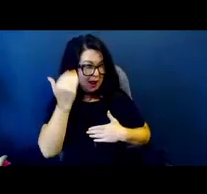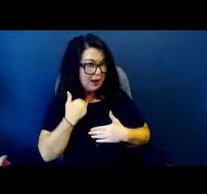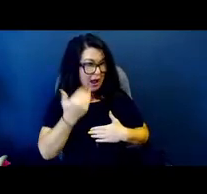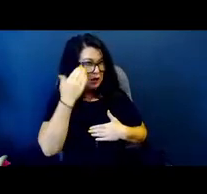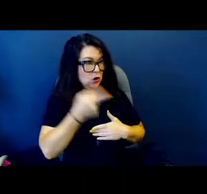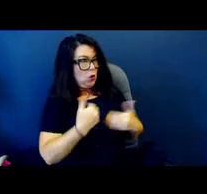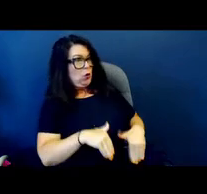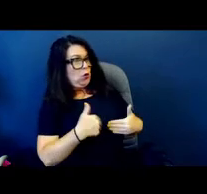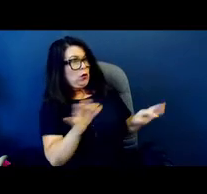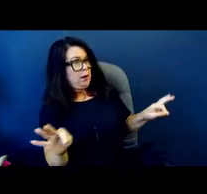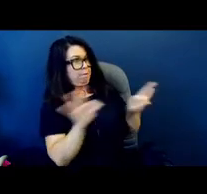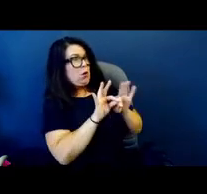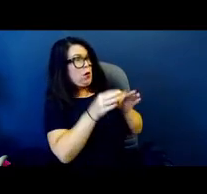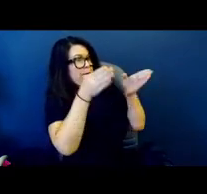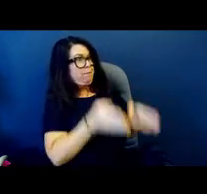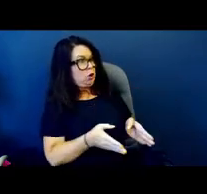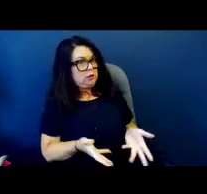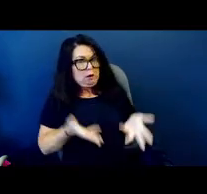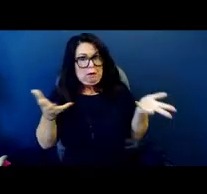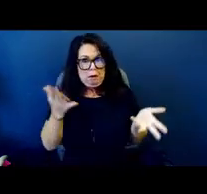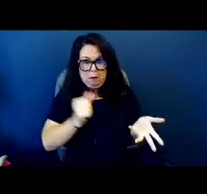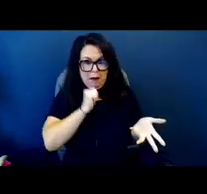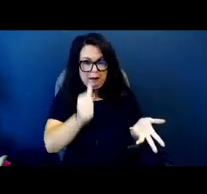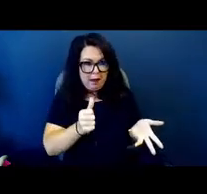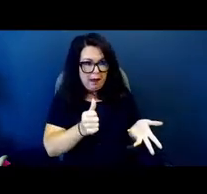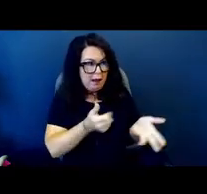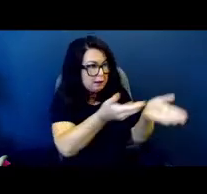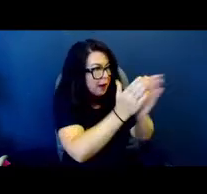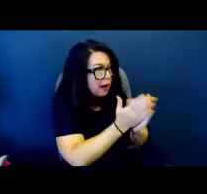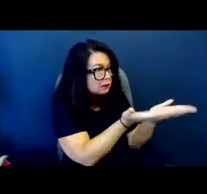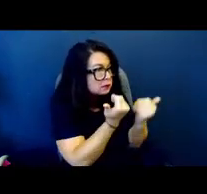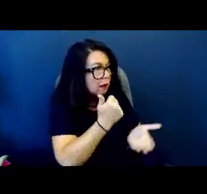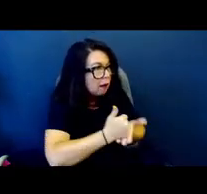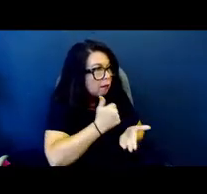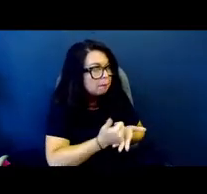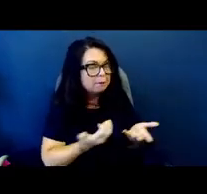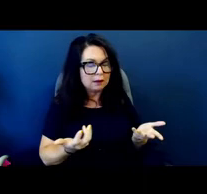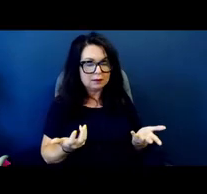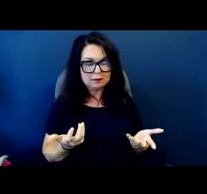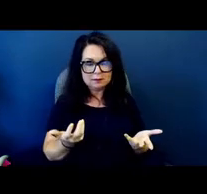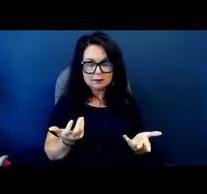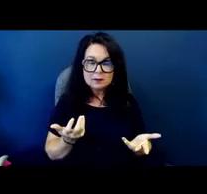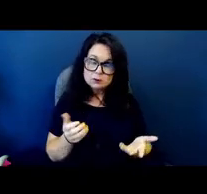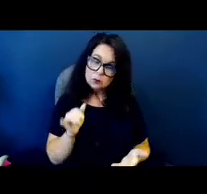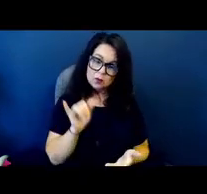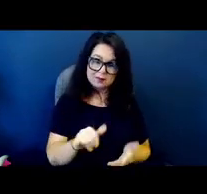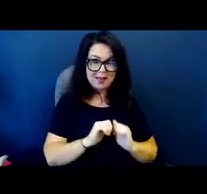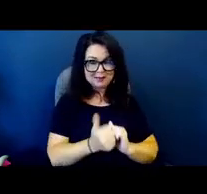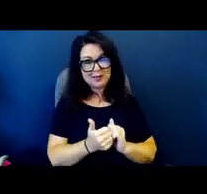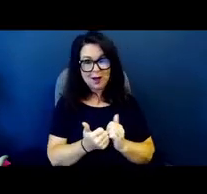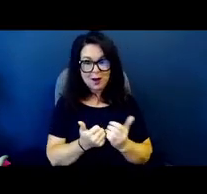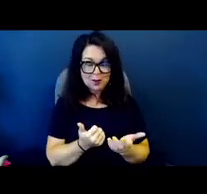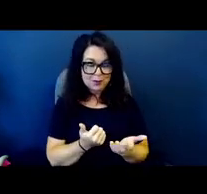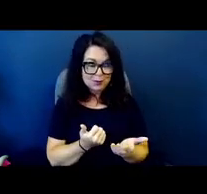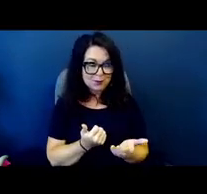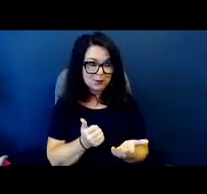why not ask him for his help? And that's how our relationship